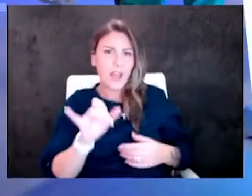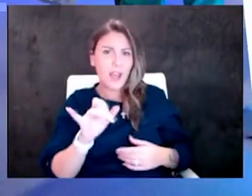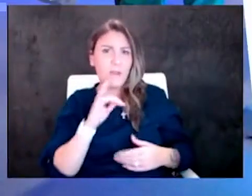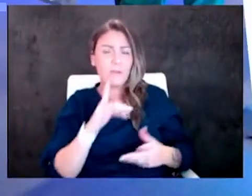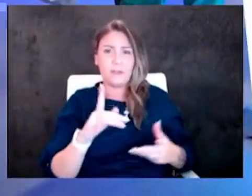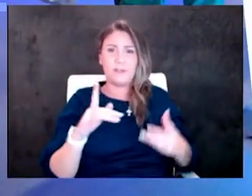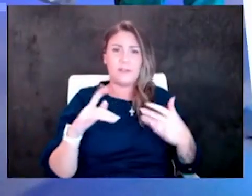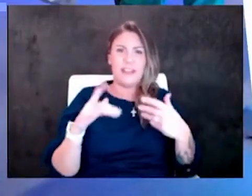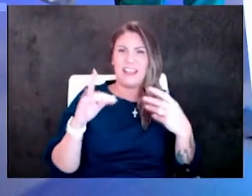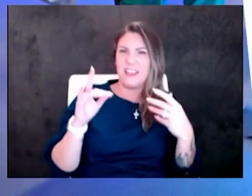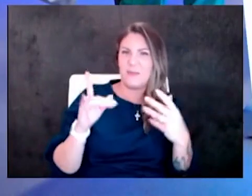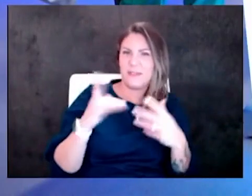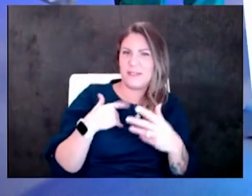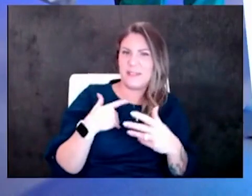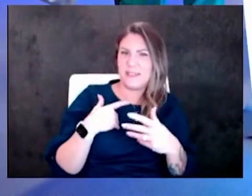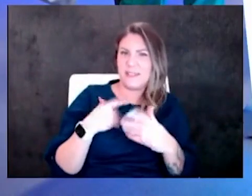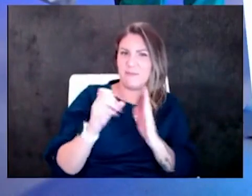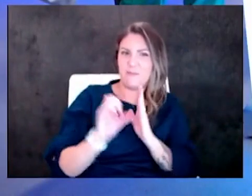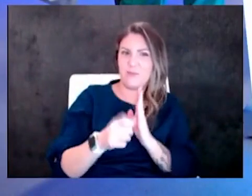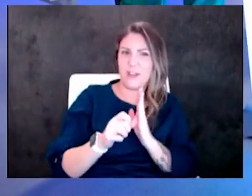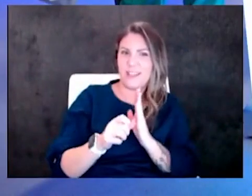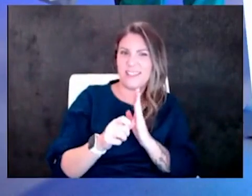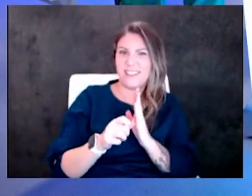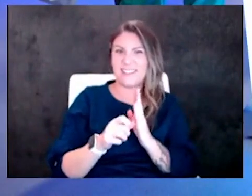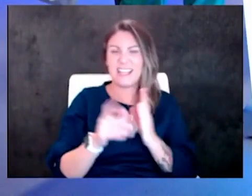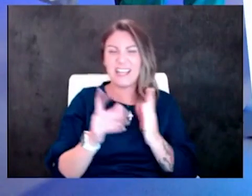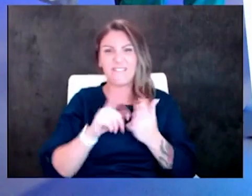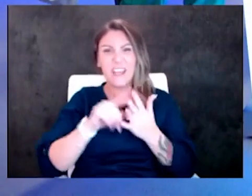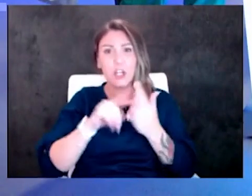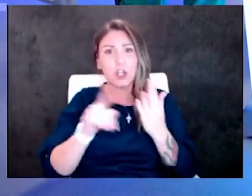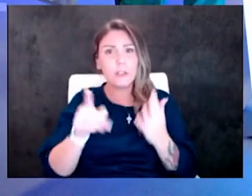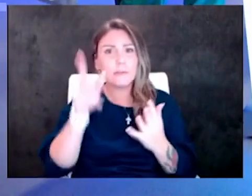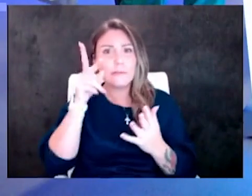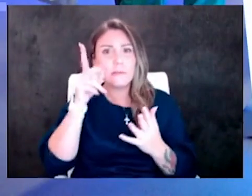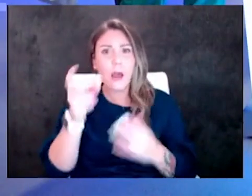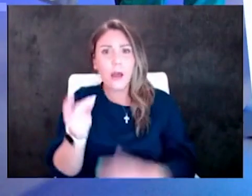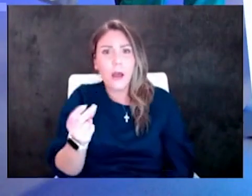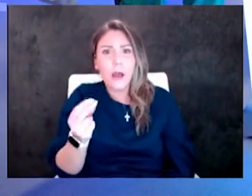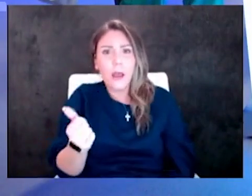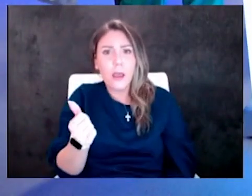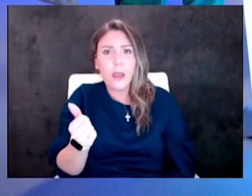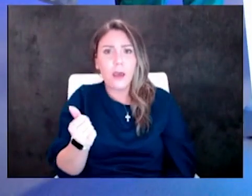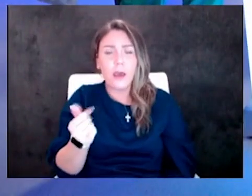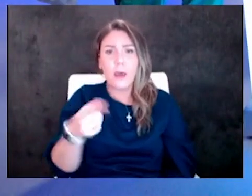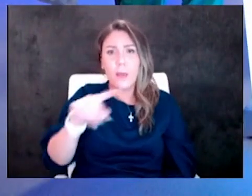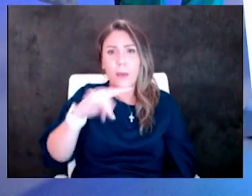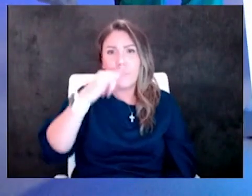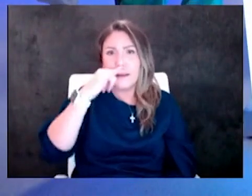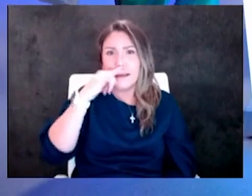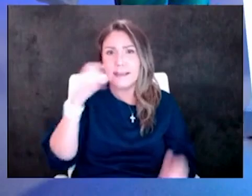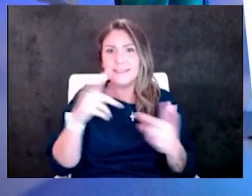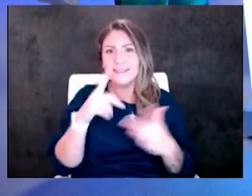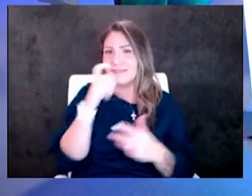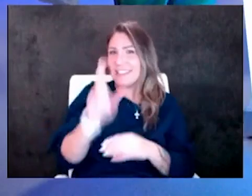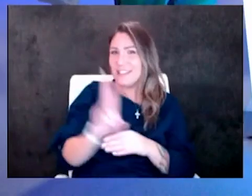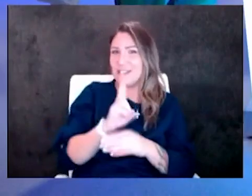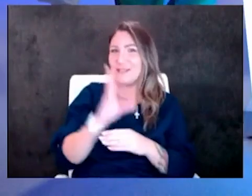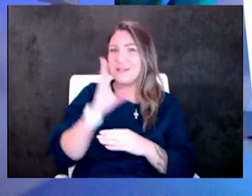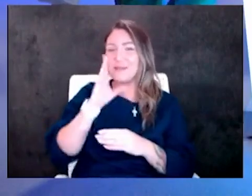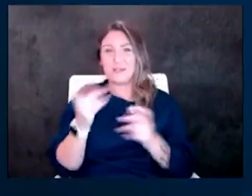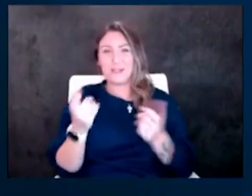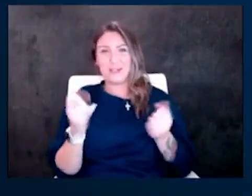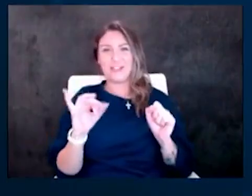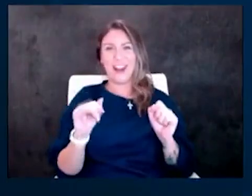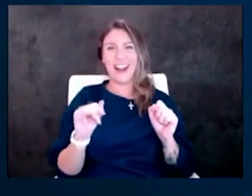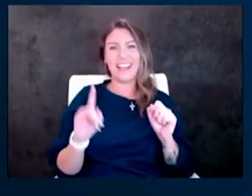again? That is so loud. Do you have kids? Yes. Are they afraid of that finger snap? I haven't used it. I'm going to try it. Ah, that's a snap.